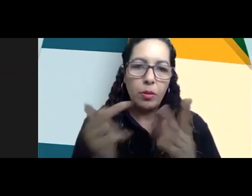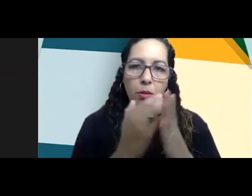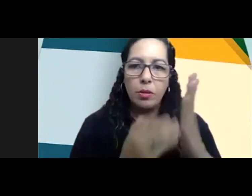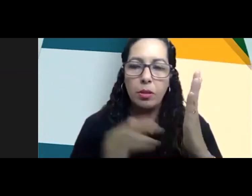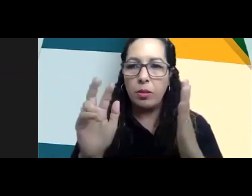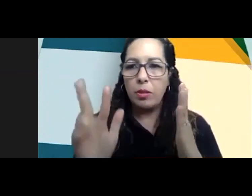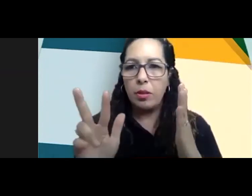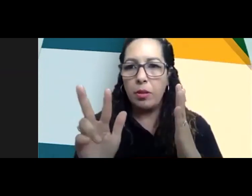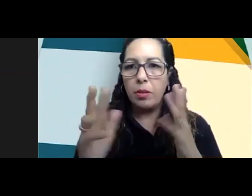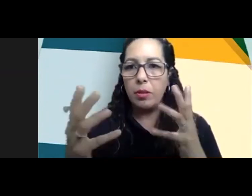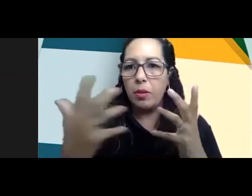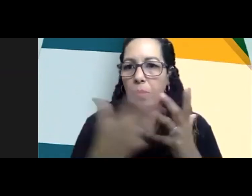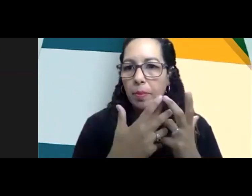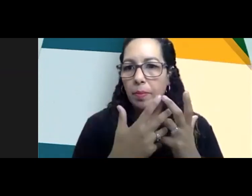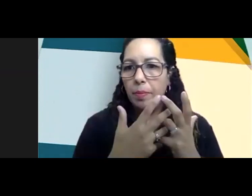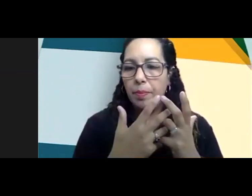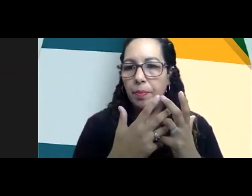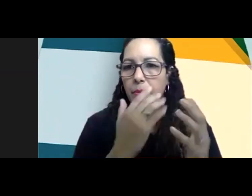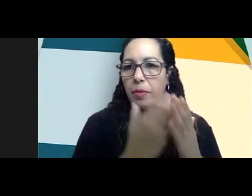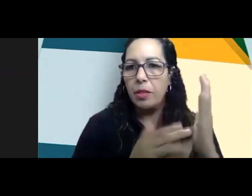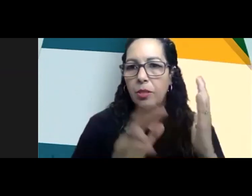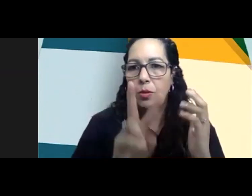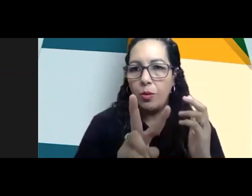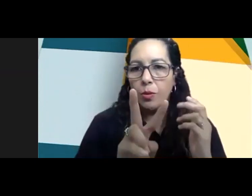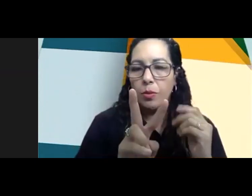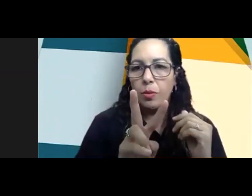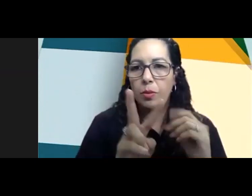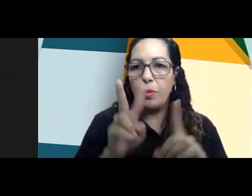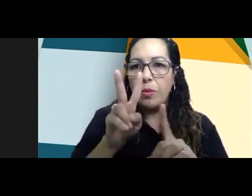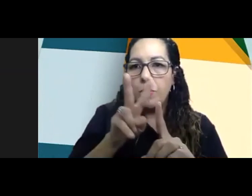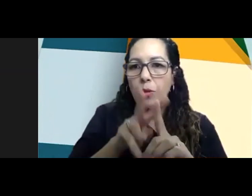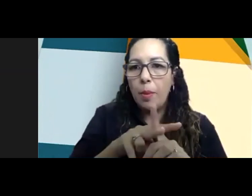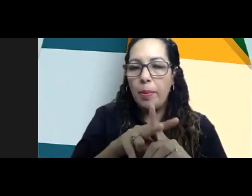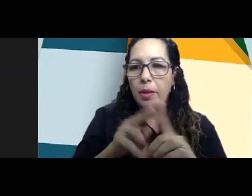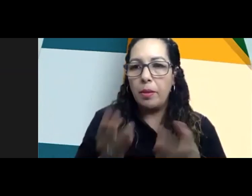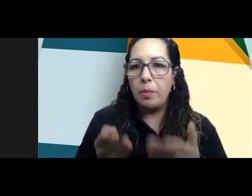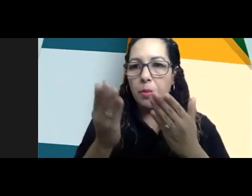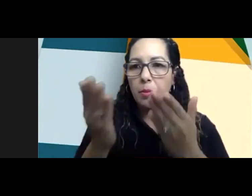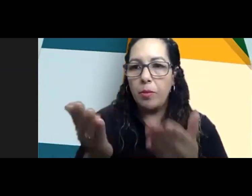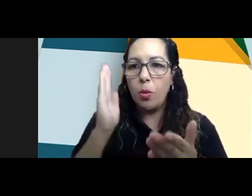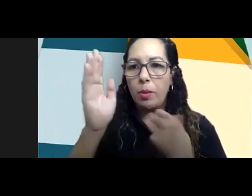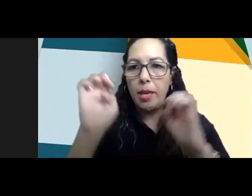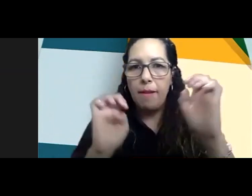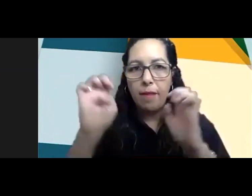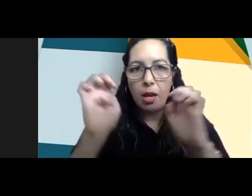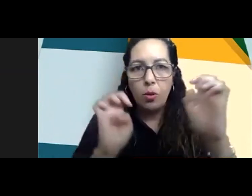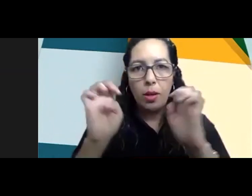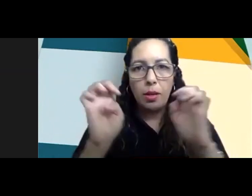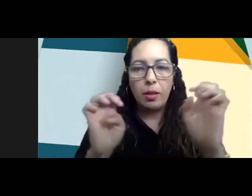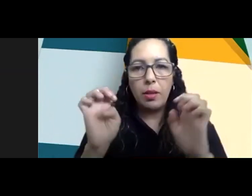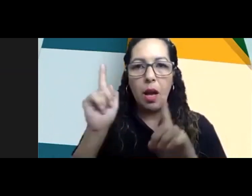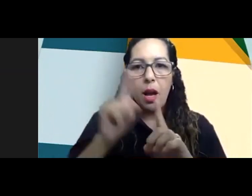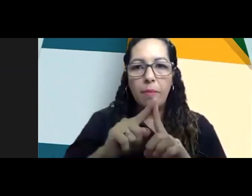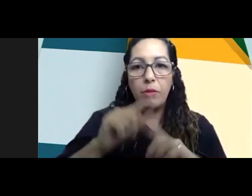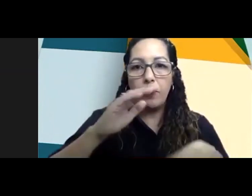in compliance with section 2. Submitted proposed plans will be evaluated, and up to 5 points may